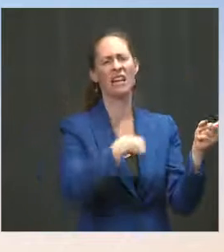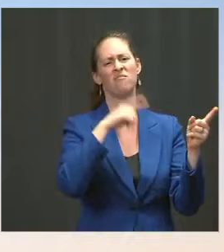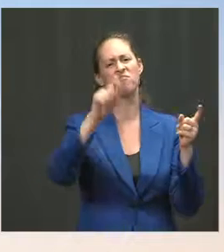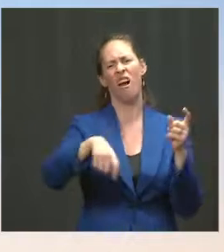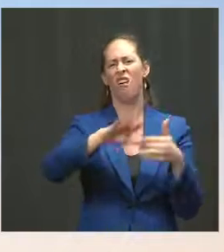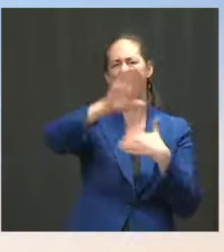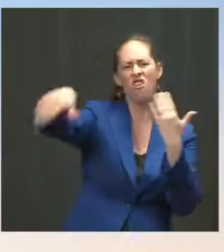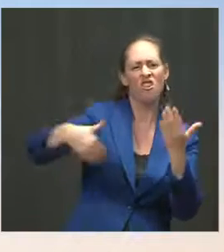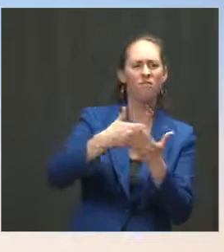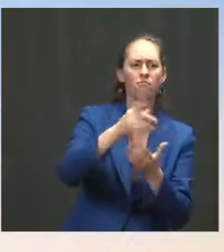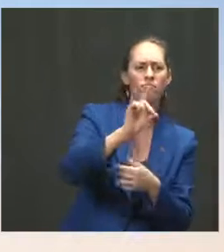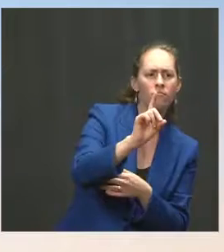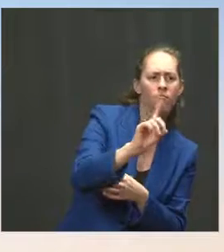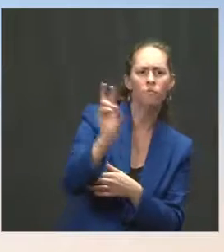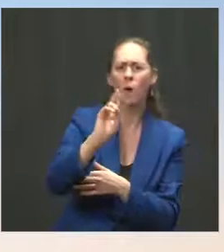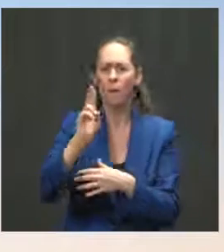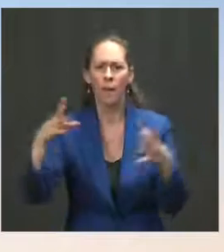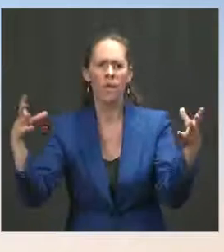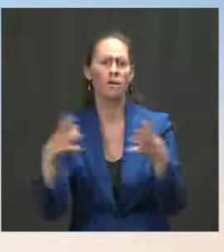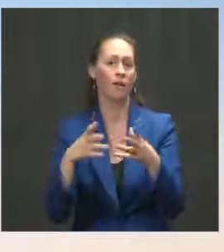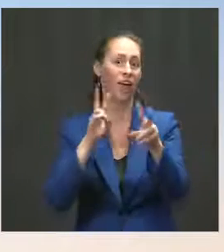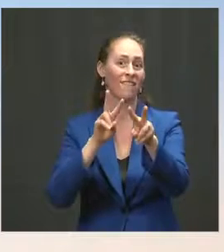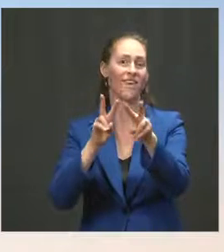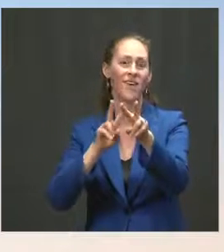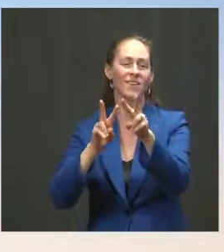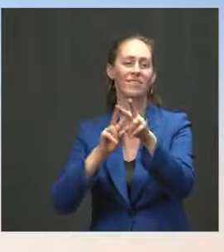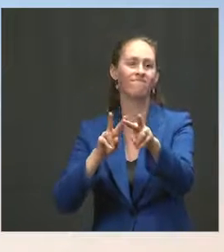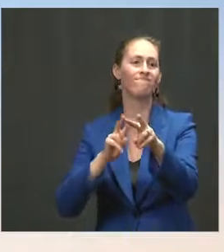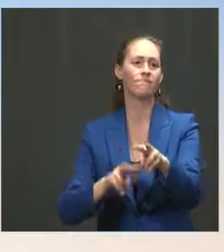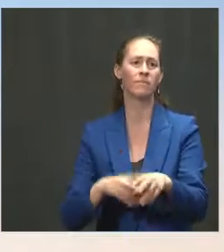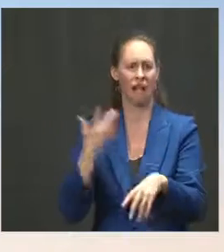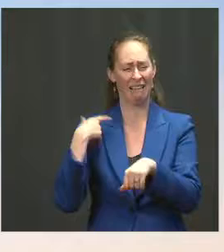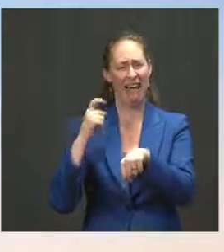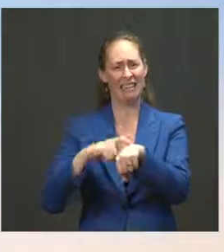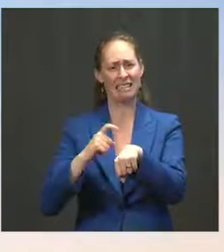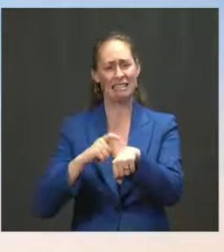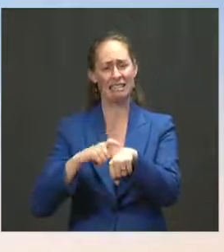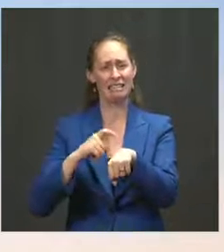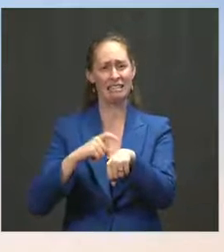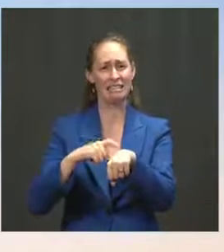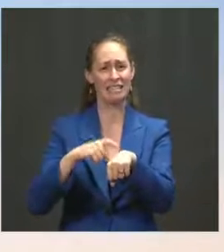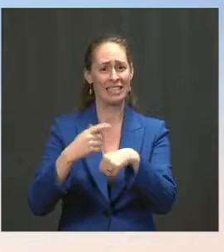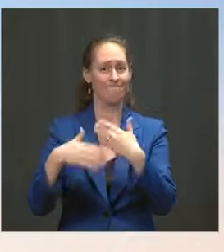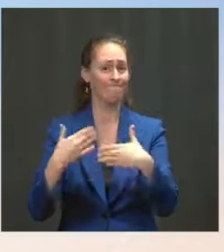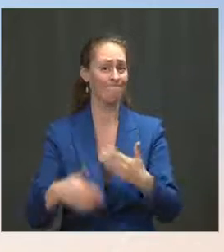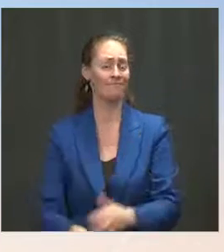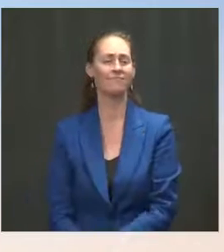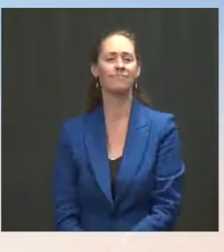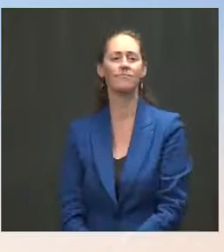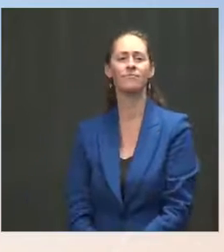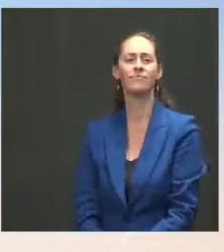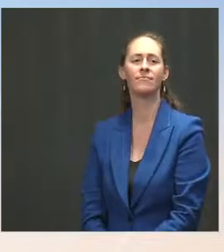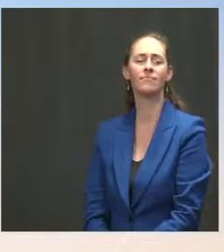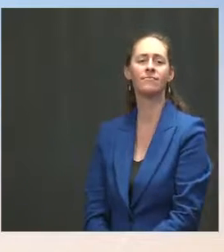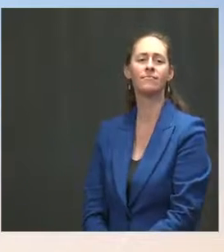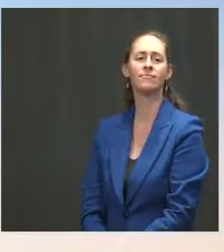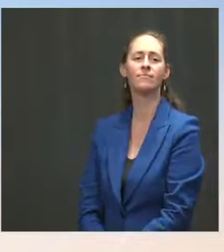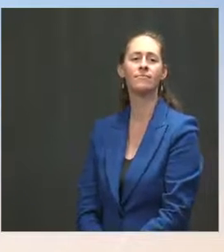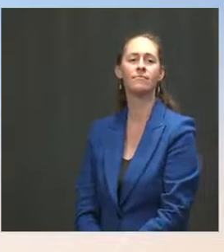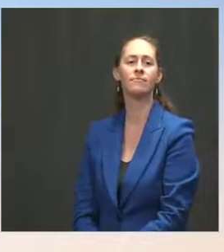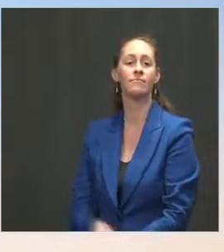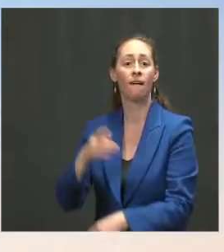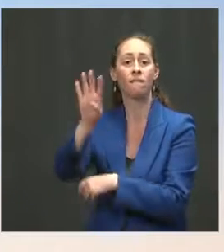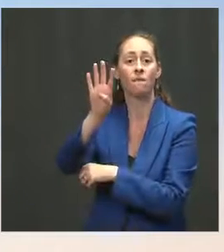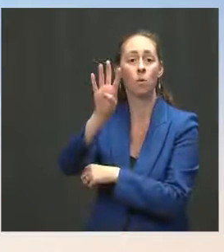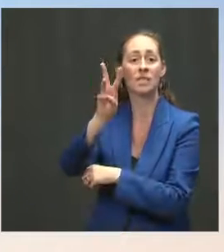is on the other side of the aisle as well. Go ahead. I think we got to keep going. Go ahead. 46 Republican senators have now signed a letter saying they will not vote to raise